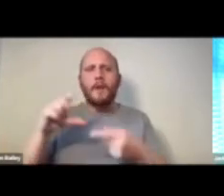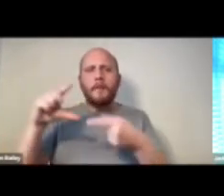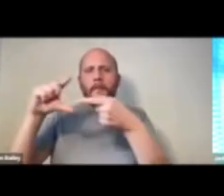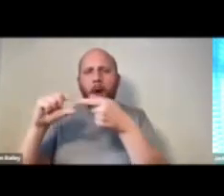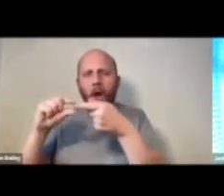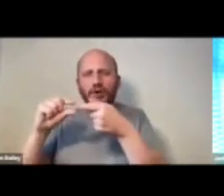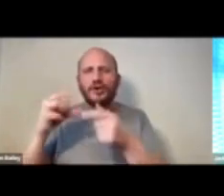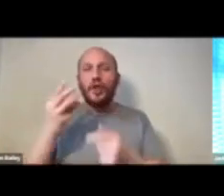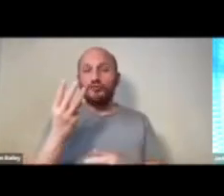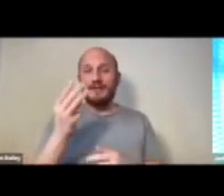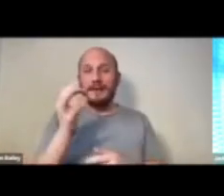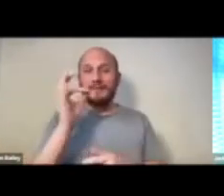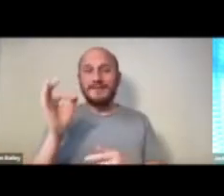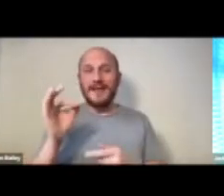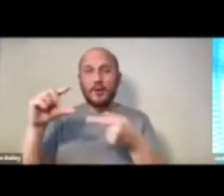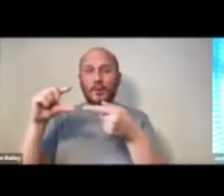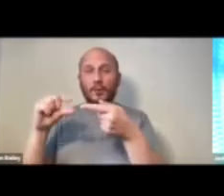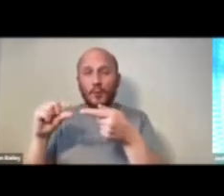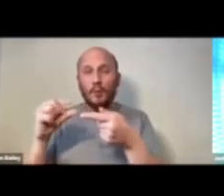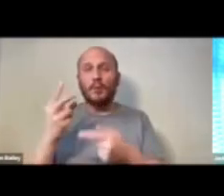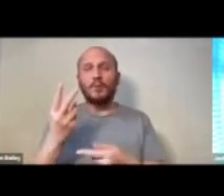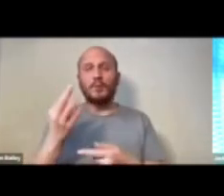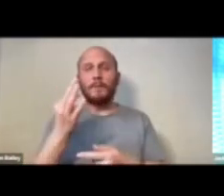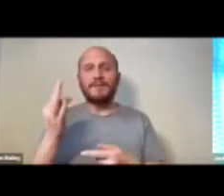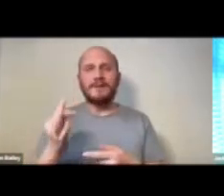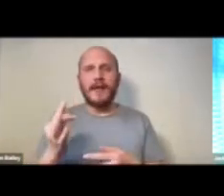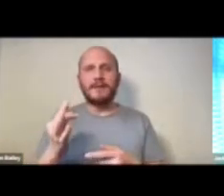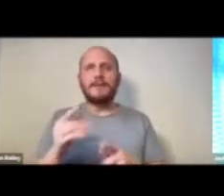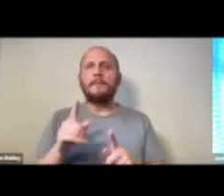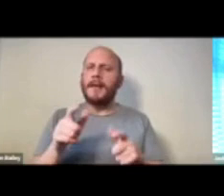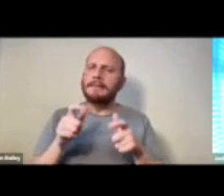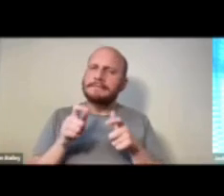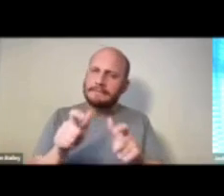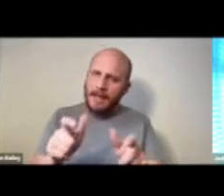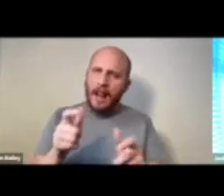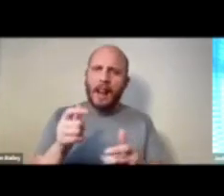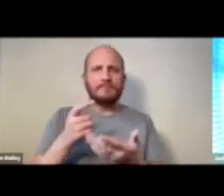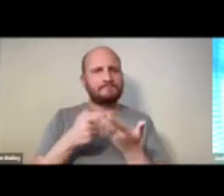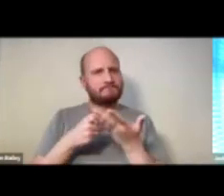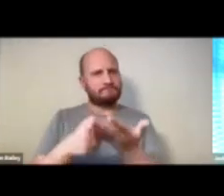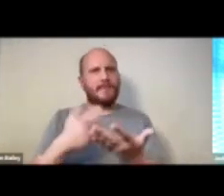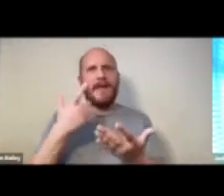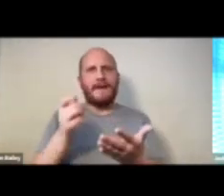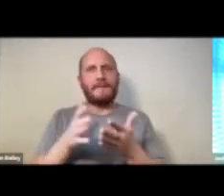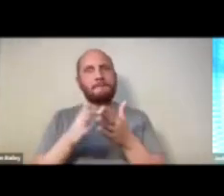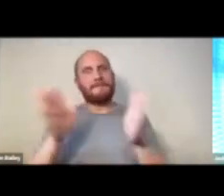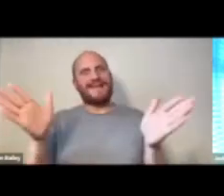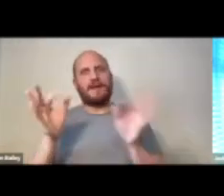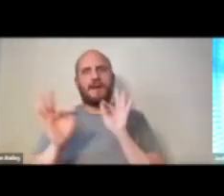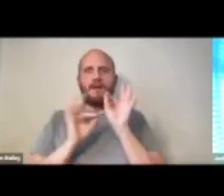However, I should say bigger sample sizes are always better for a few reasons. Firstly, the data will be more representative in